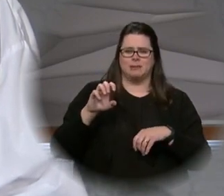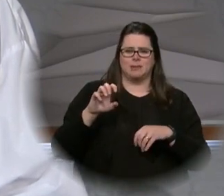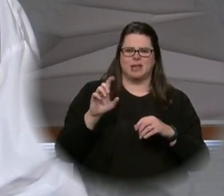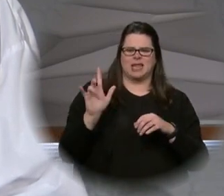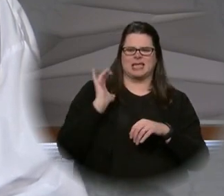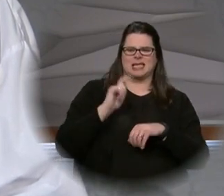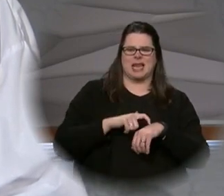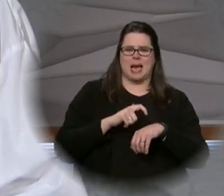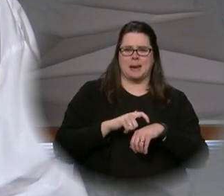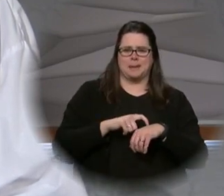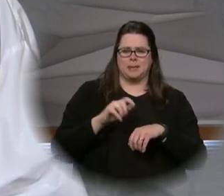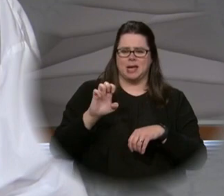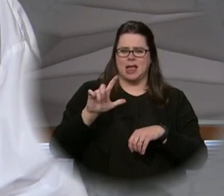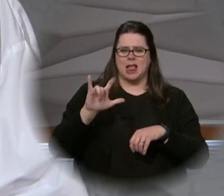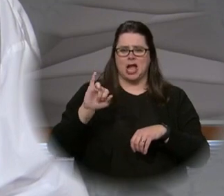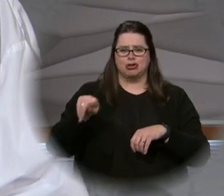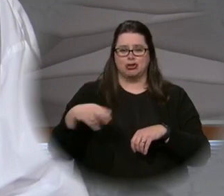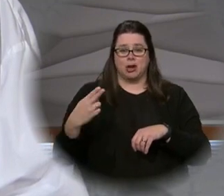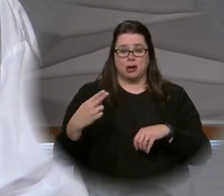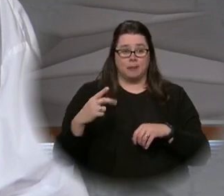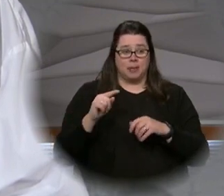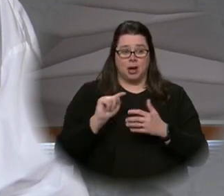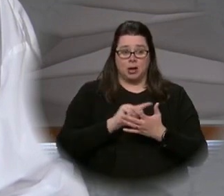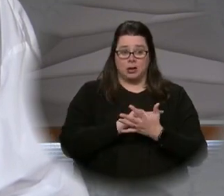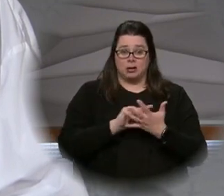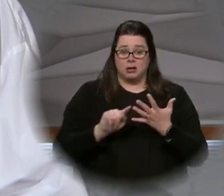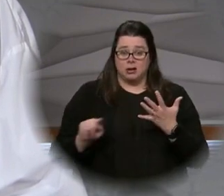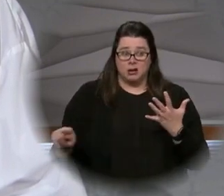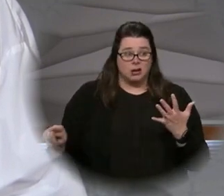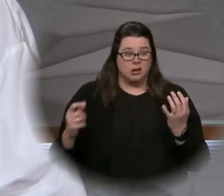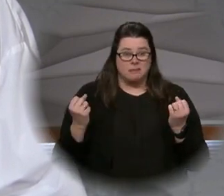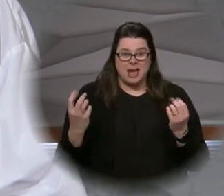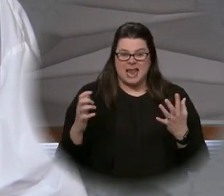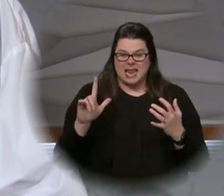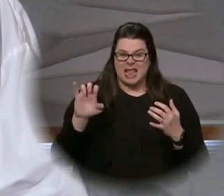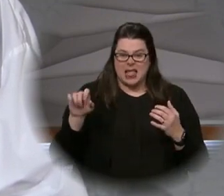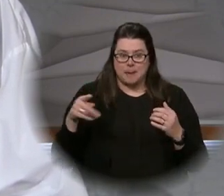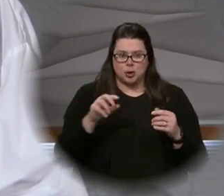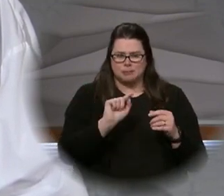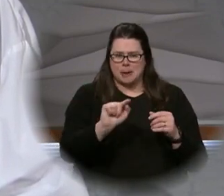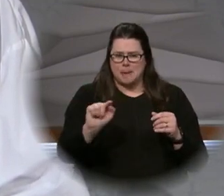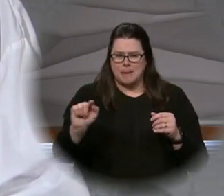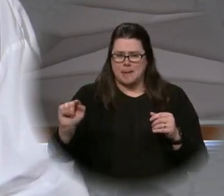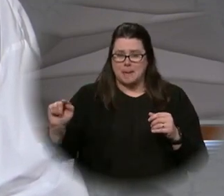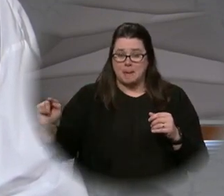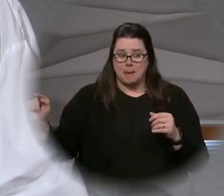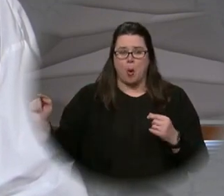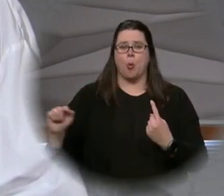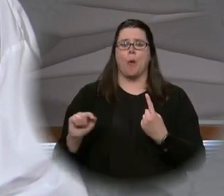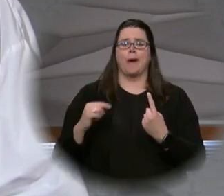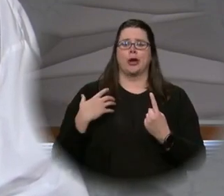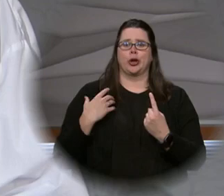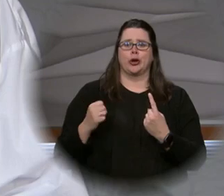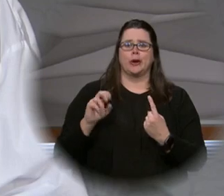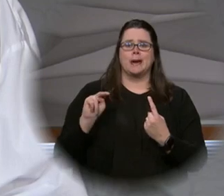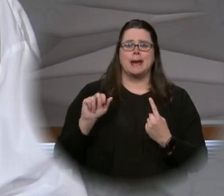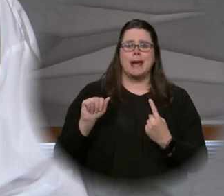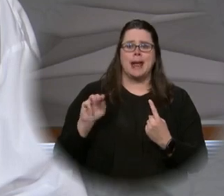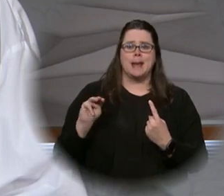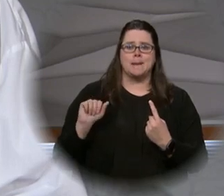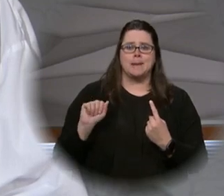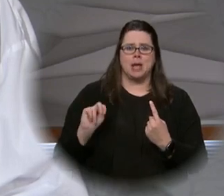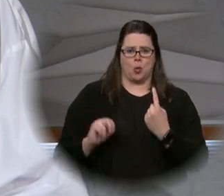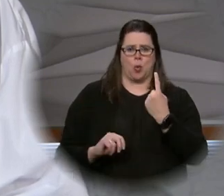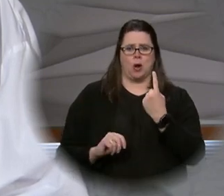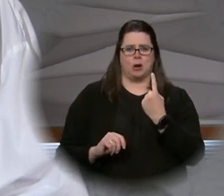Yet not one of them was cleansed, but only Naaman, the Syrian. When the people in the synagogue heard